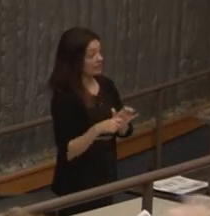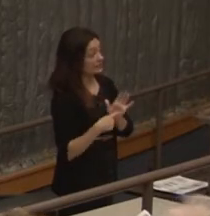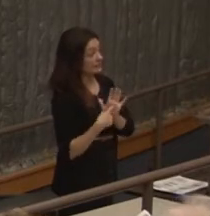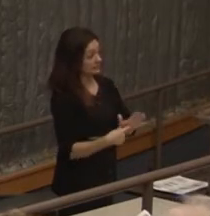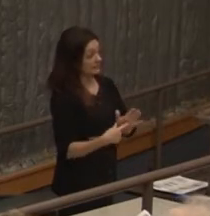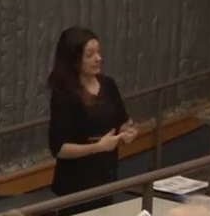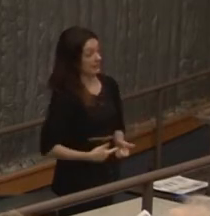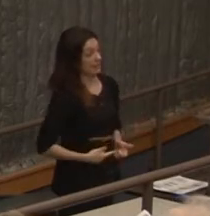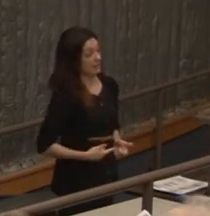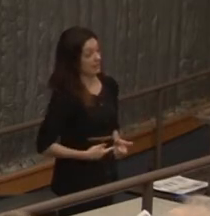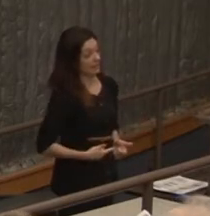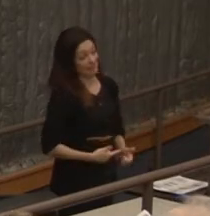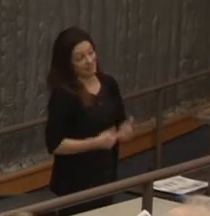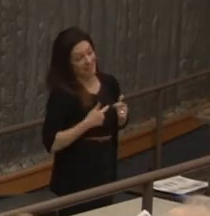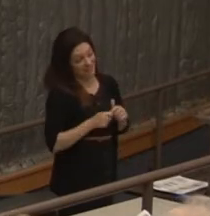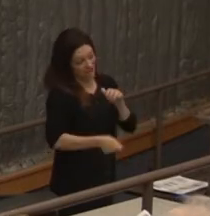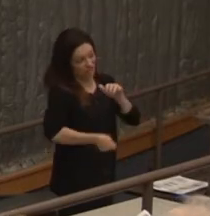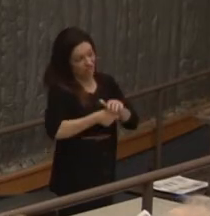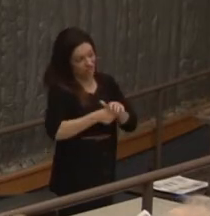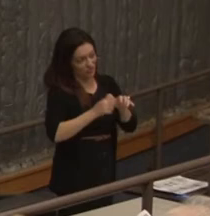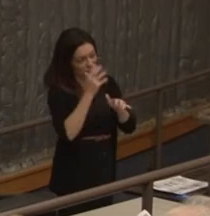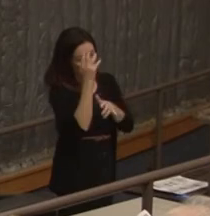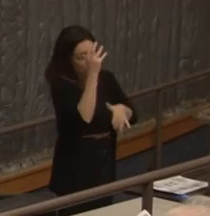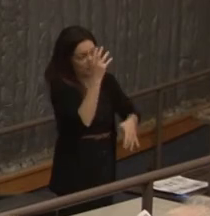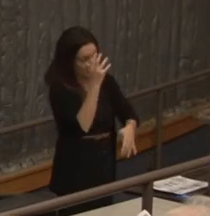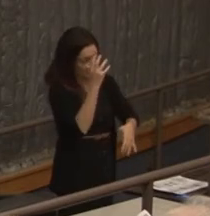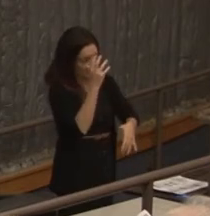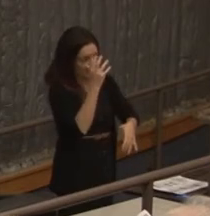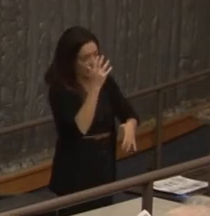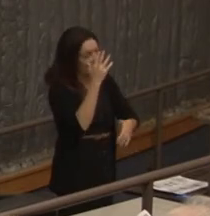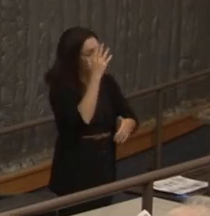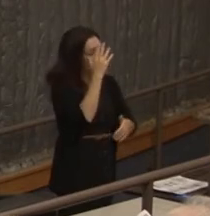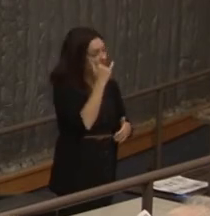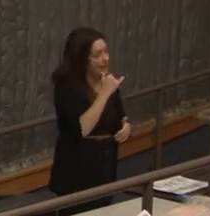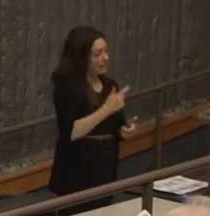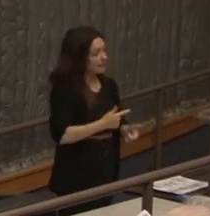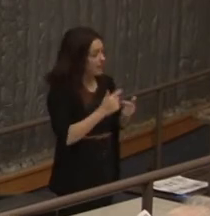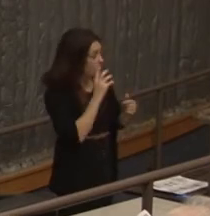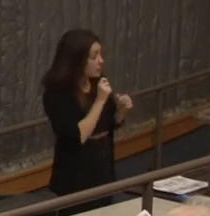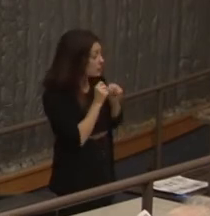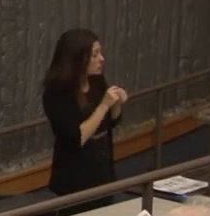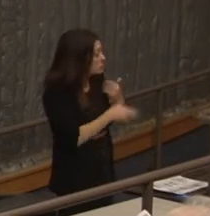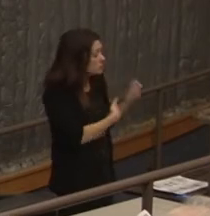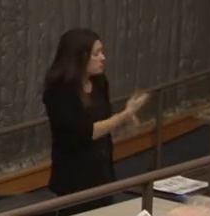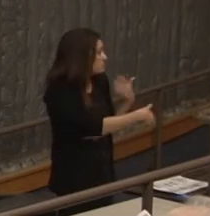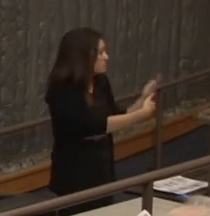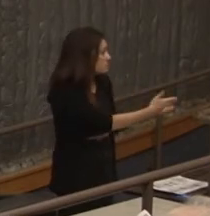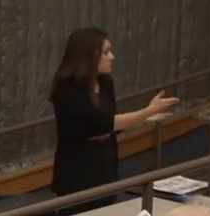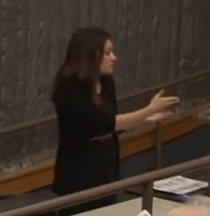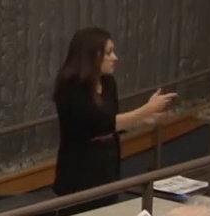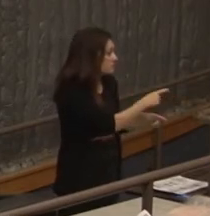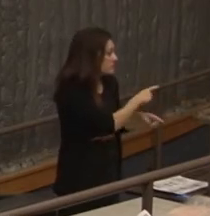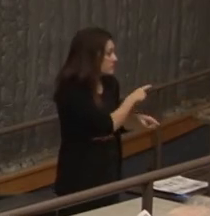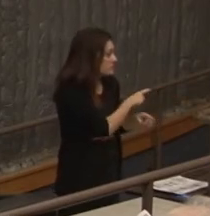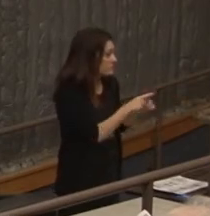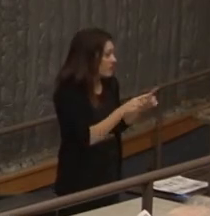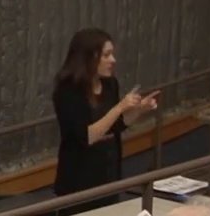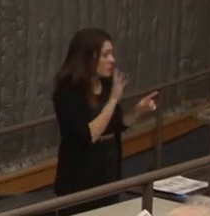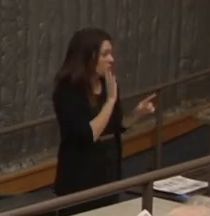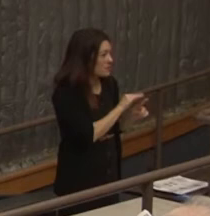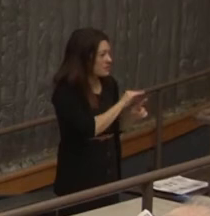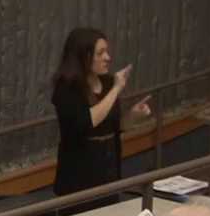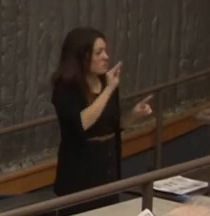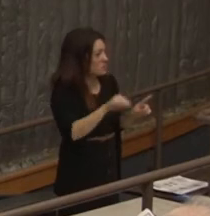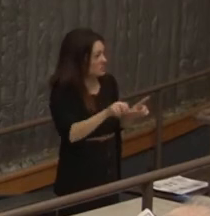words, somehow life will go on somewhere, but it will be a transplanted life.